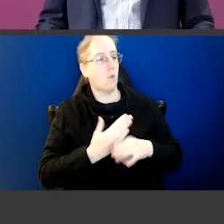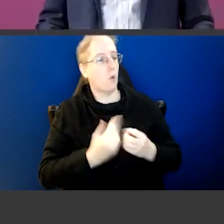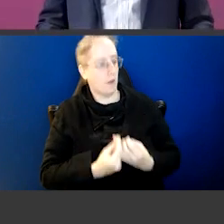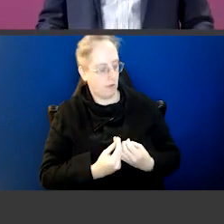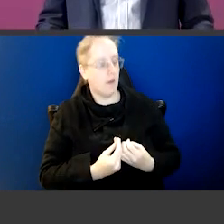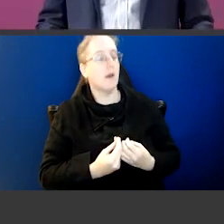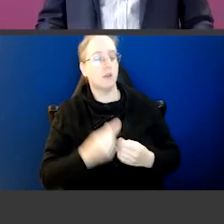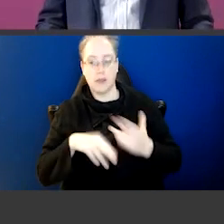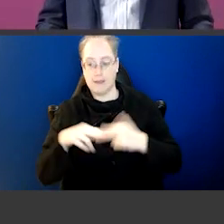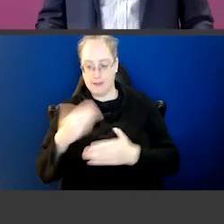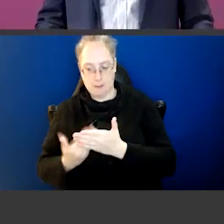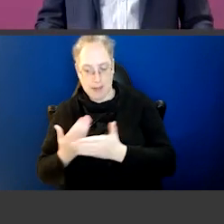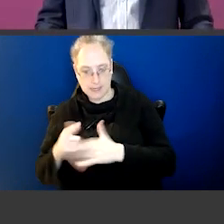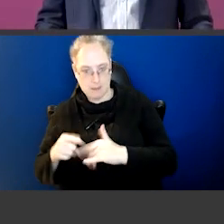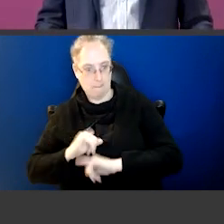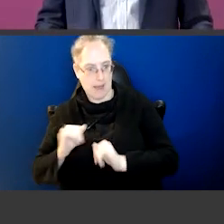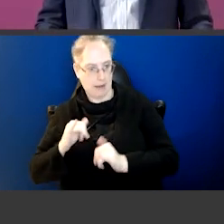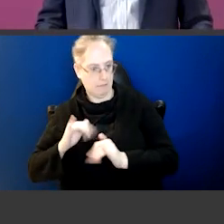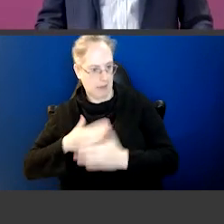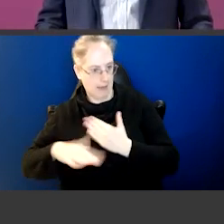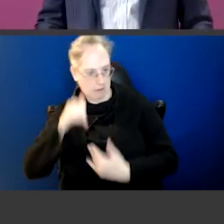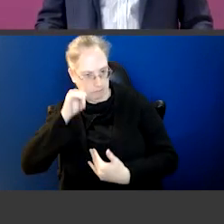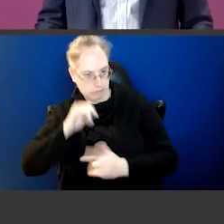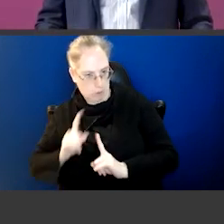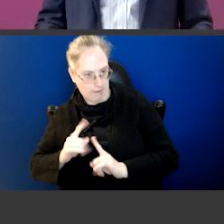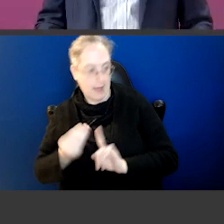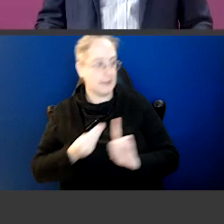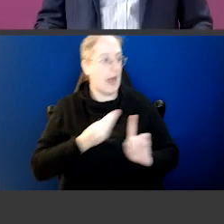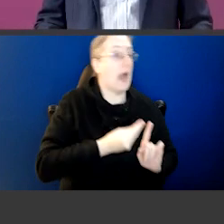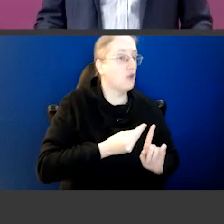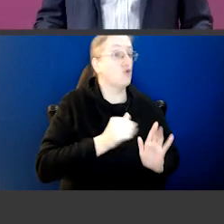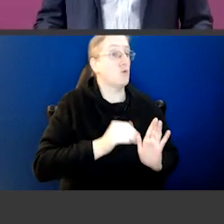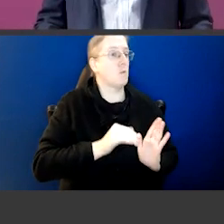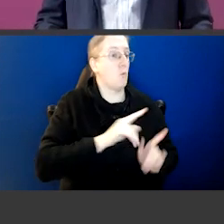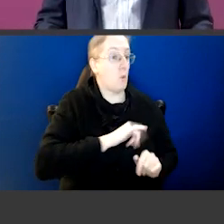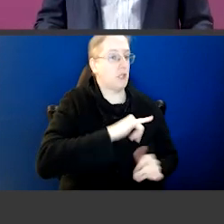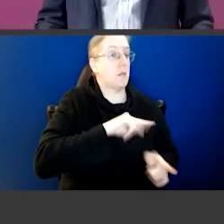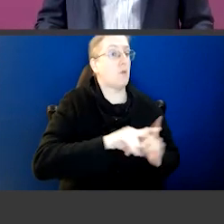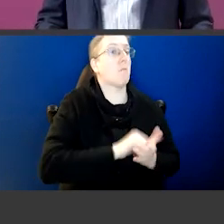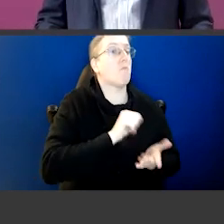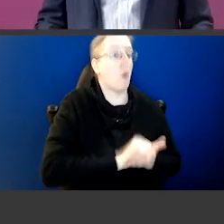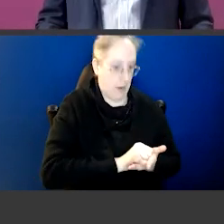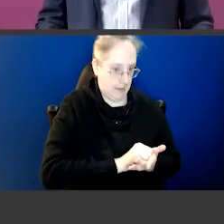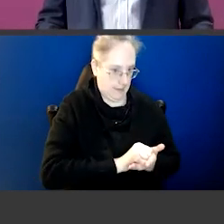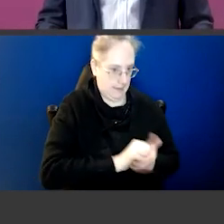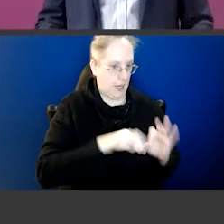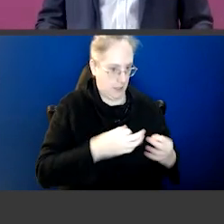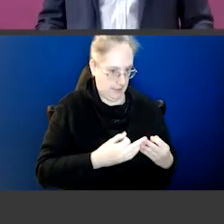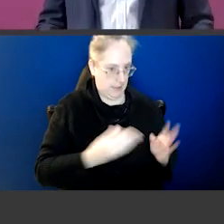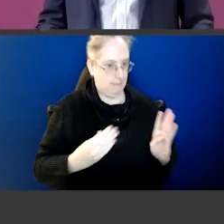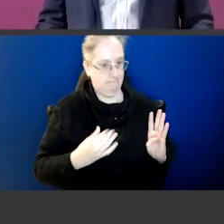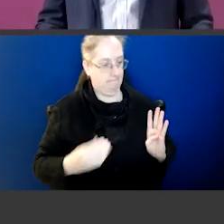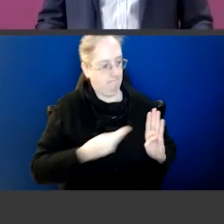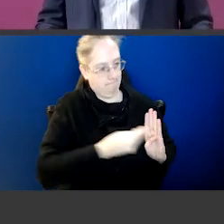either corrupt or improper conduct is handled by the most appropriate agency. And as you can see, the Victorian Integrity System